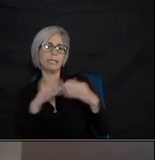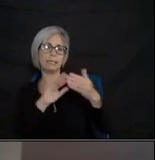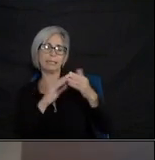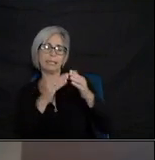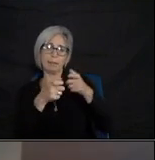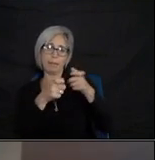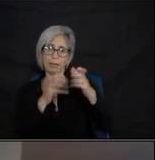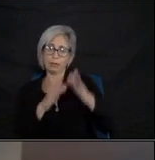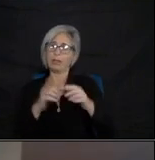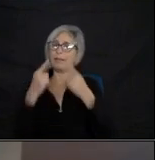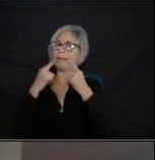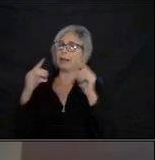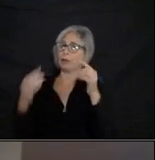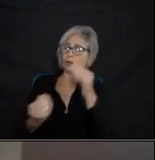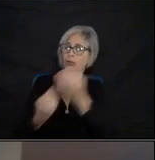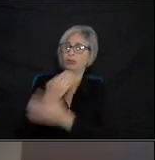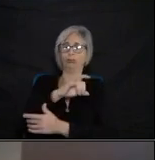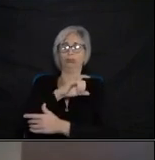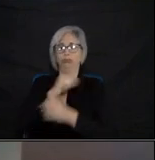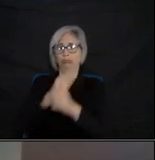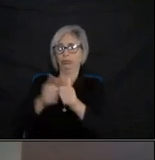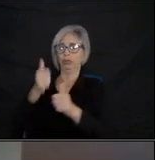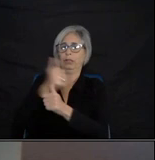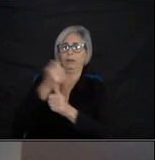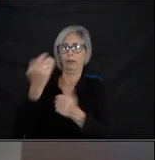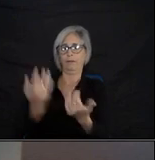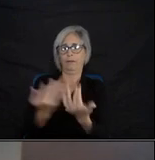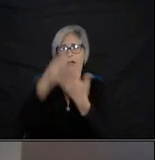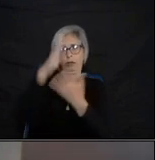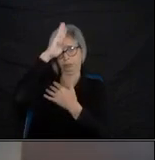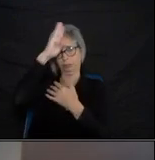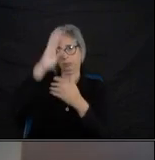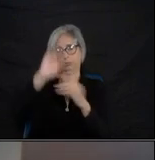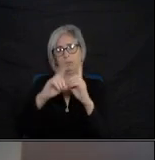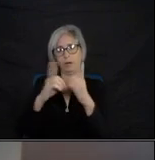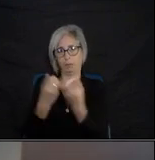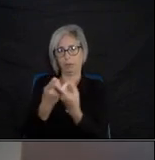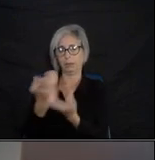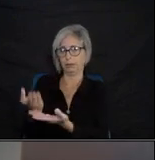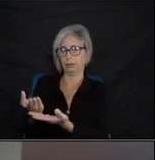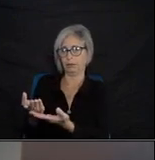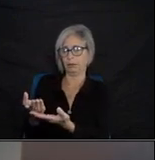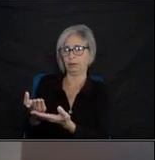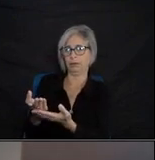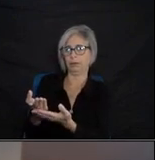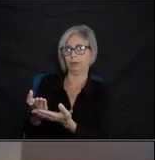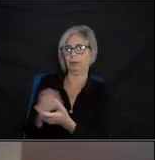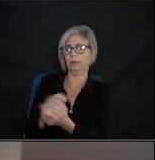can announce the new deputy chiefs in the fire and police department.